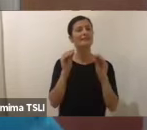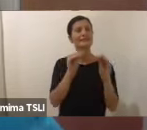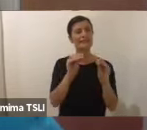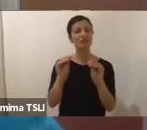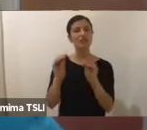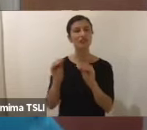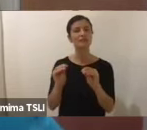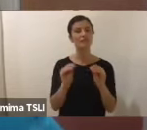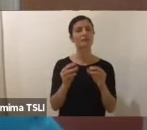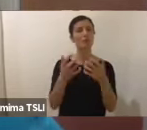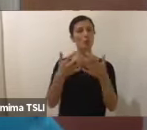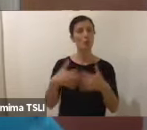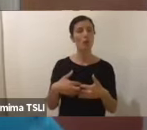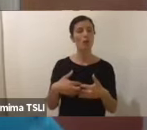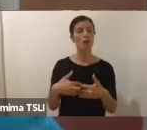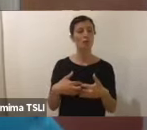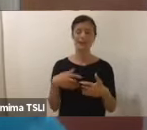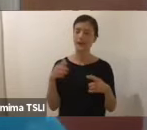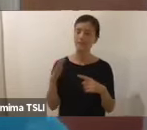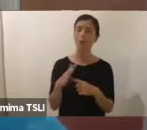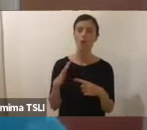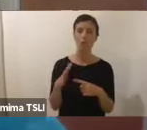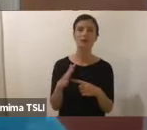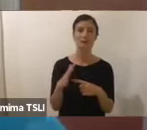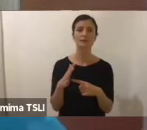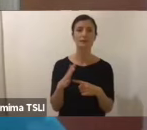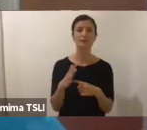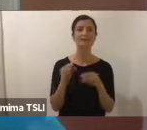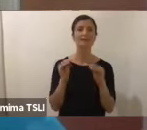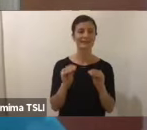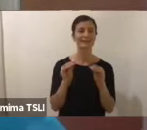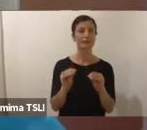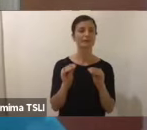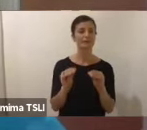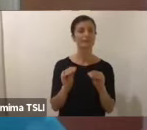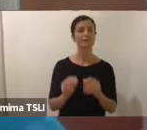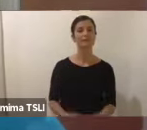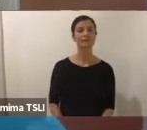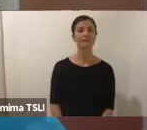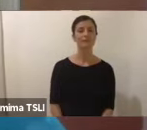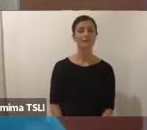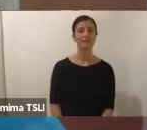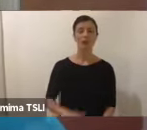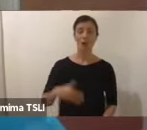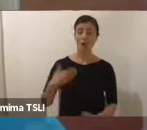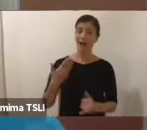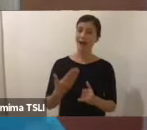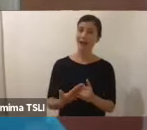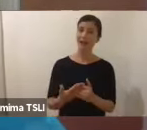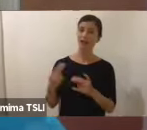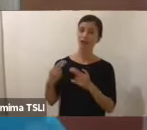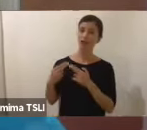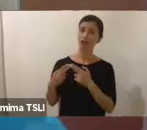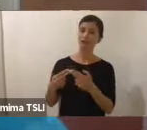this is a really important teaching tool too so i'm going to end in our traditional way